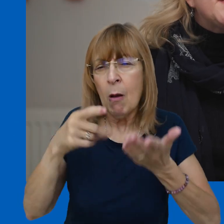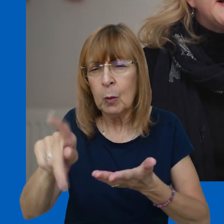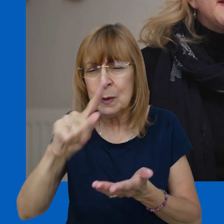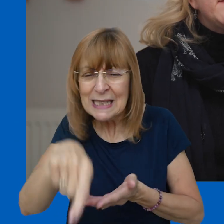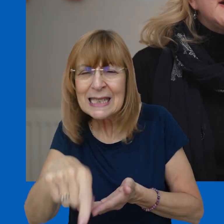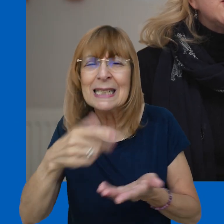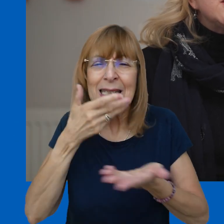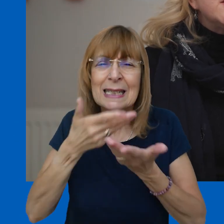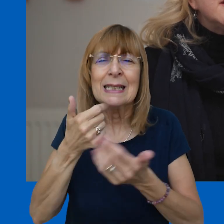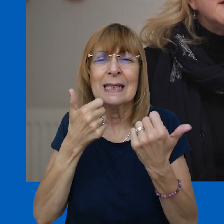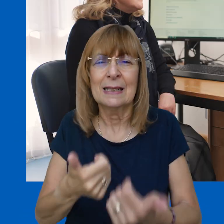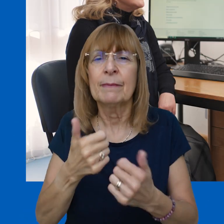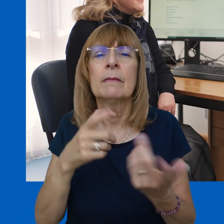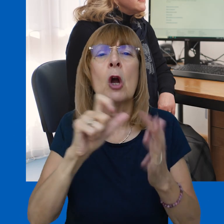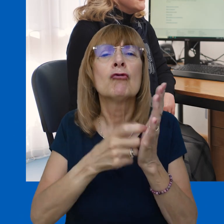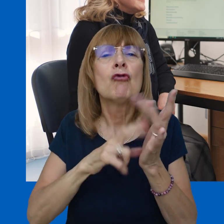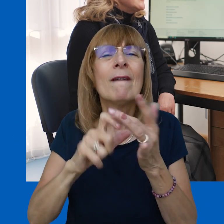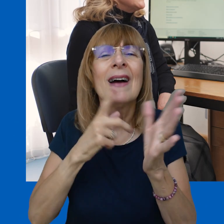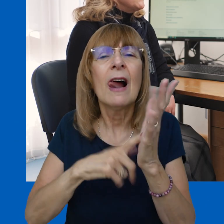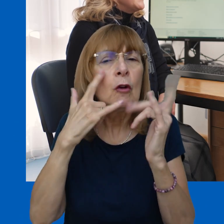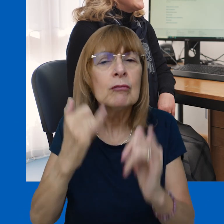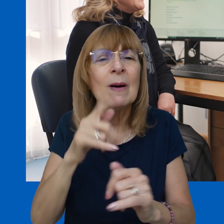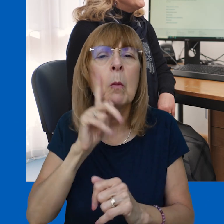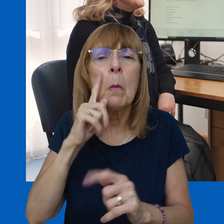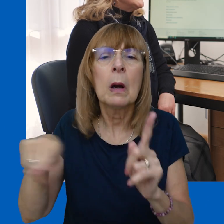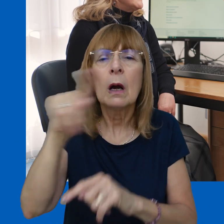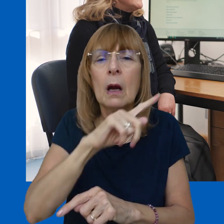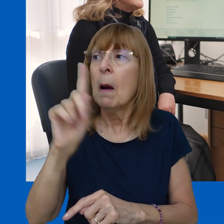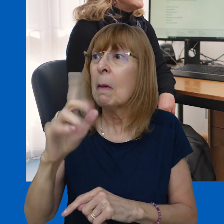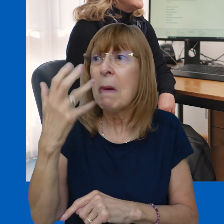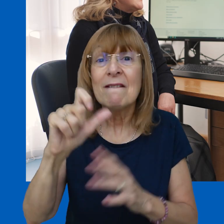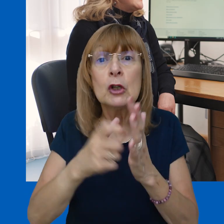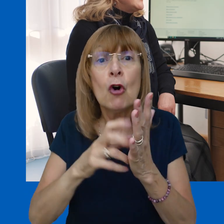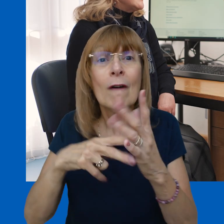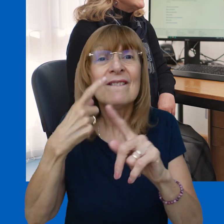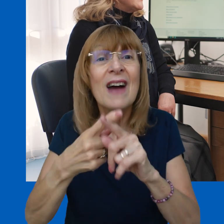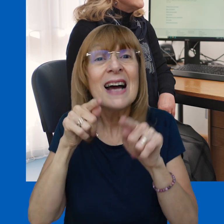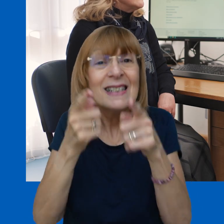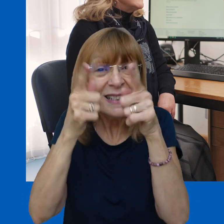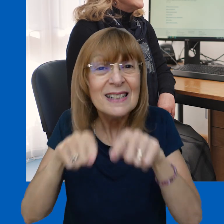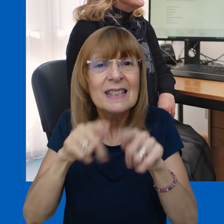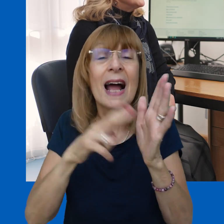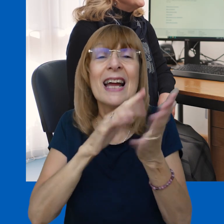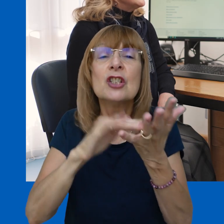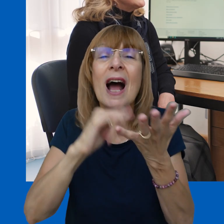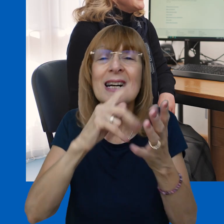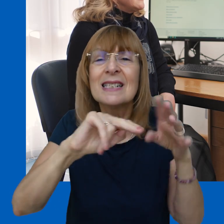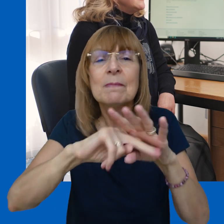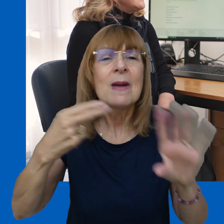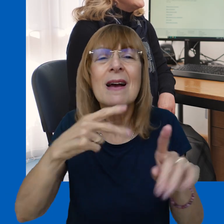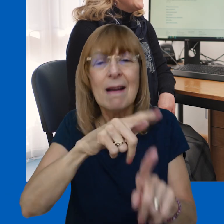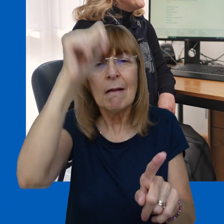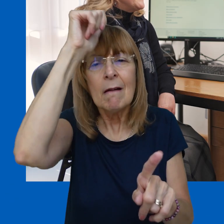try and explain this invitation to you. Cervical screening is for women and people with a cervix. NHS cervical screening is also known as a